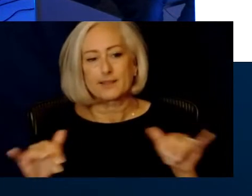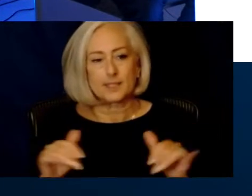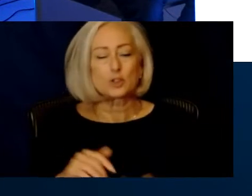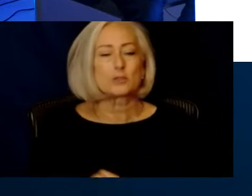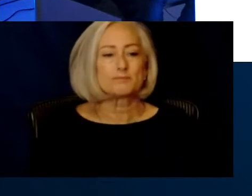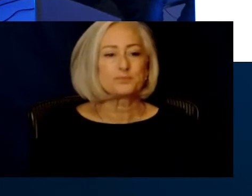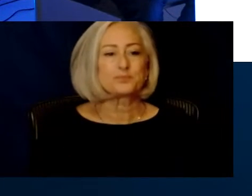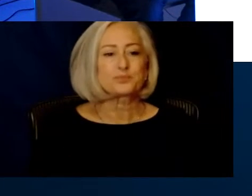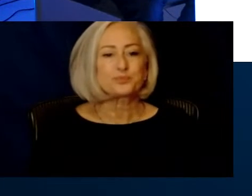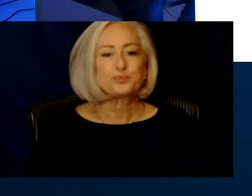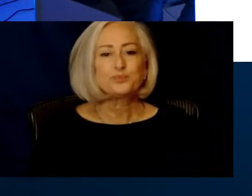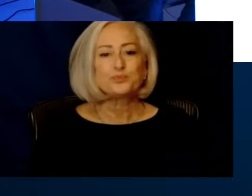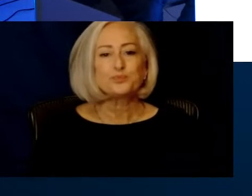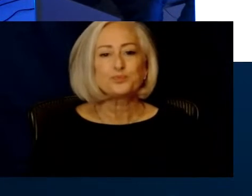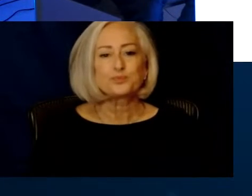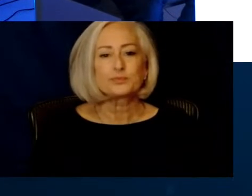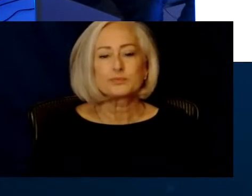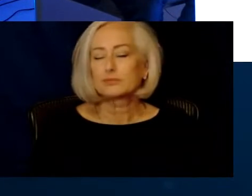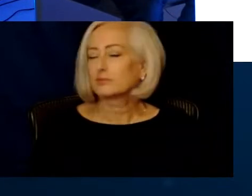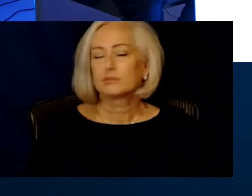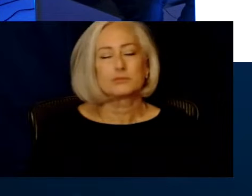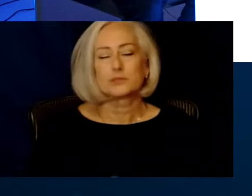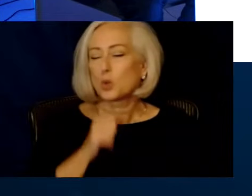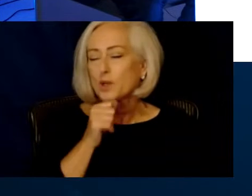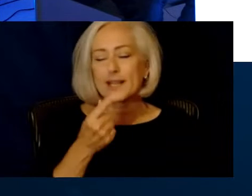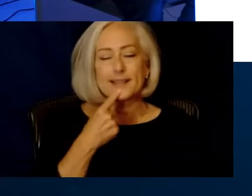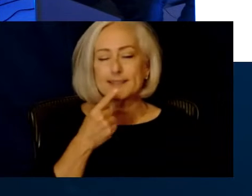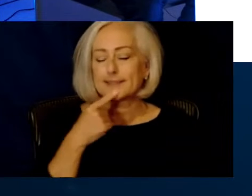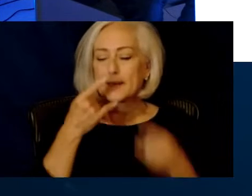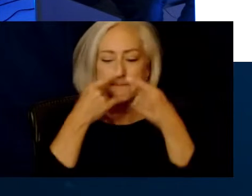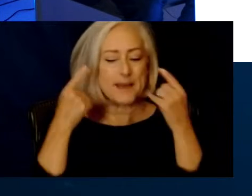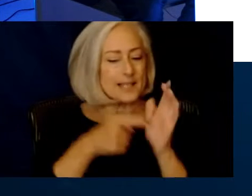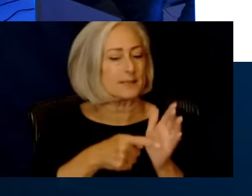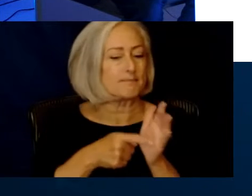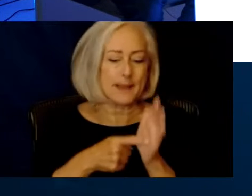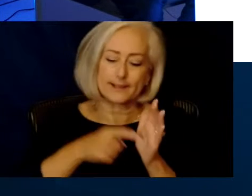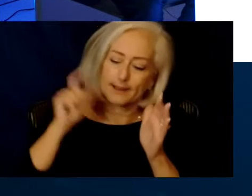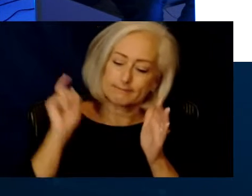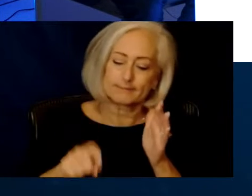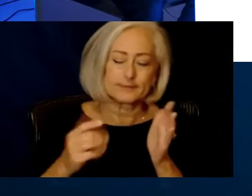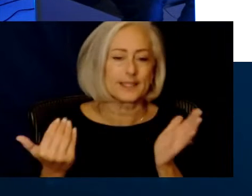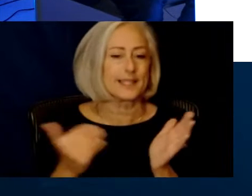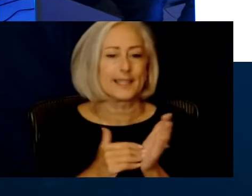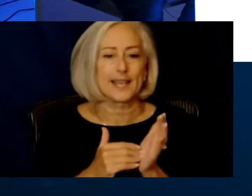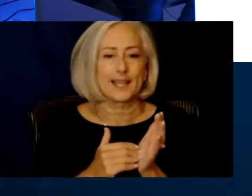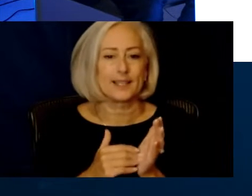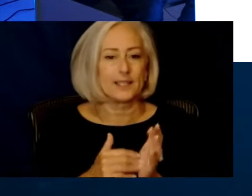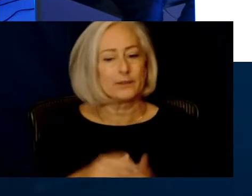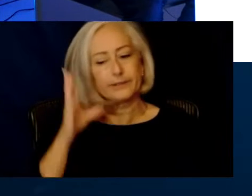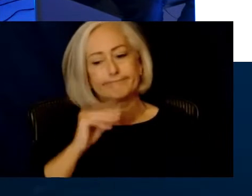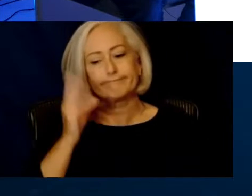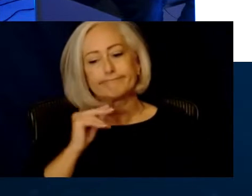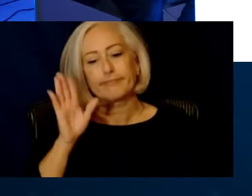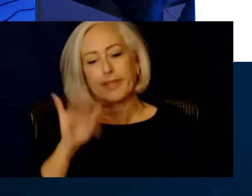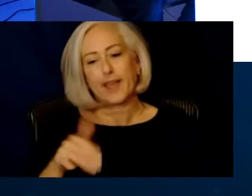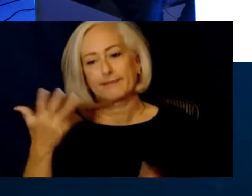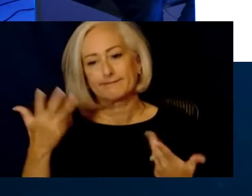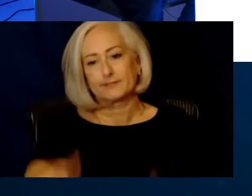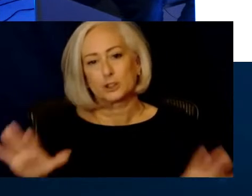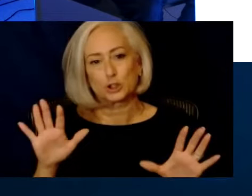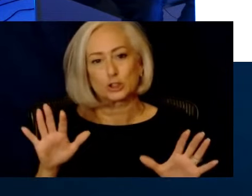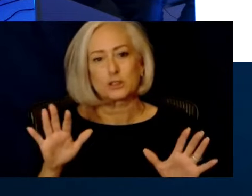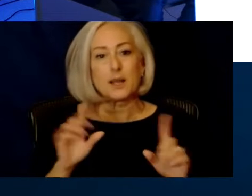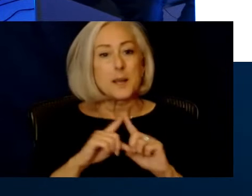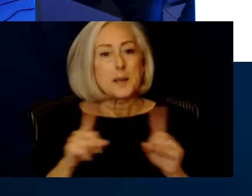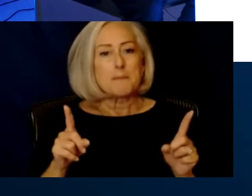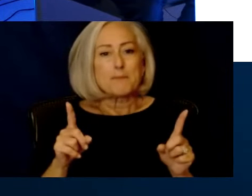We're not calling for a mask mandate again. We've done that. We've gone back to system-wide masking in both administrative and clinical spaces here. But that's not